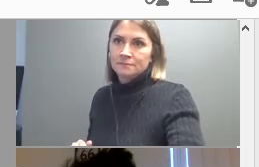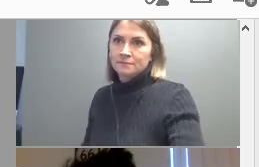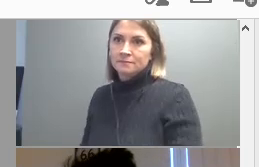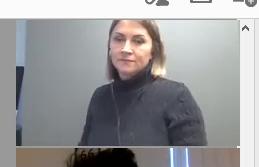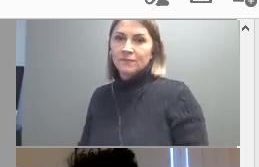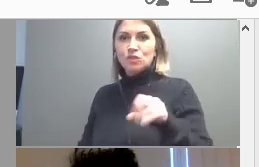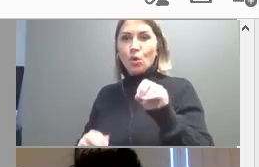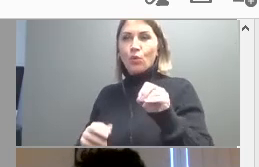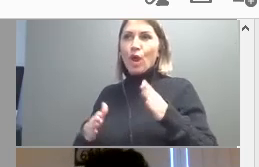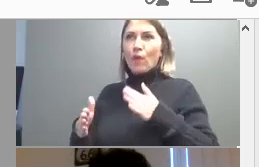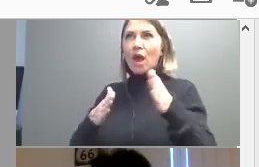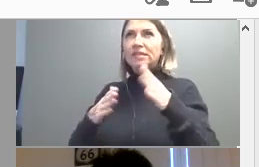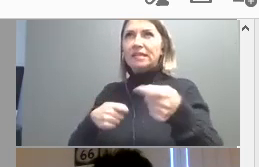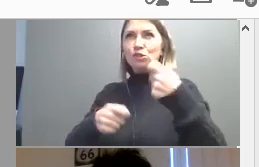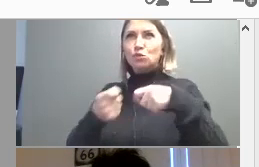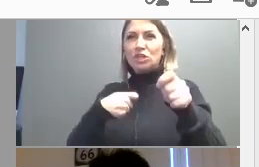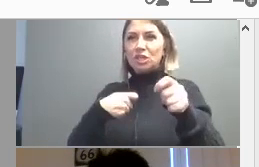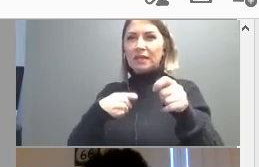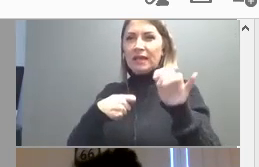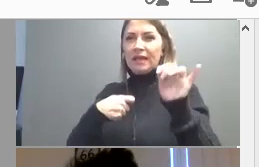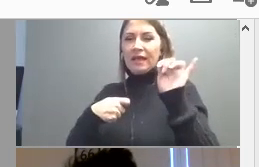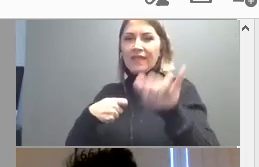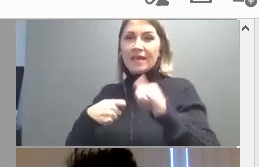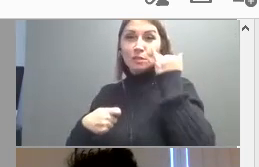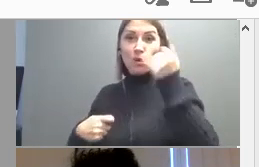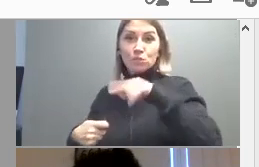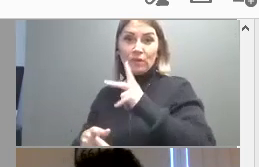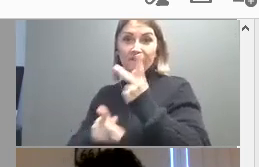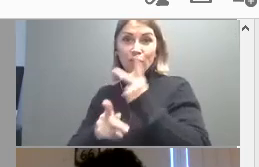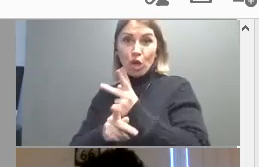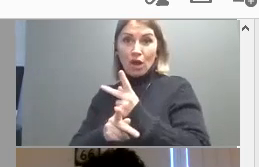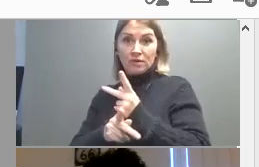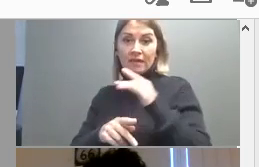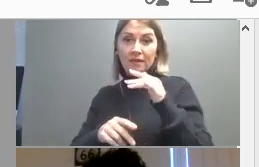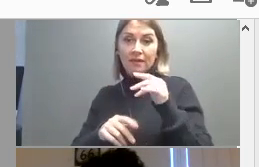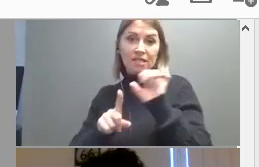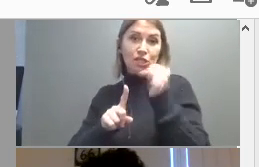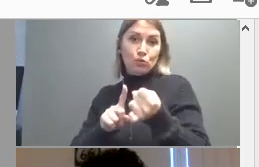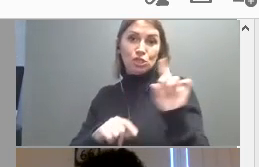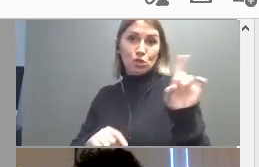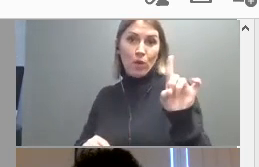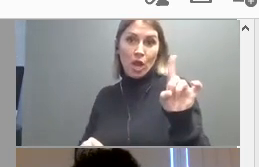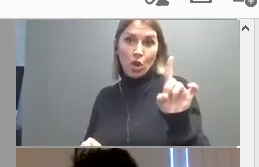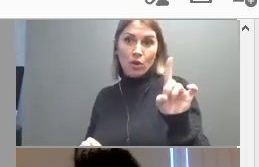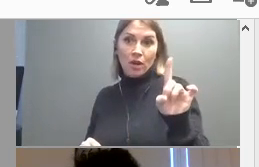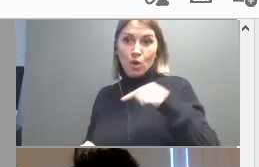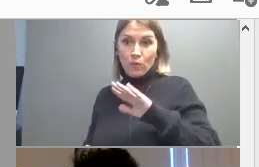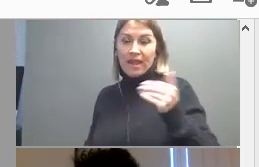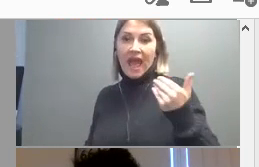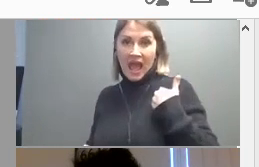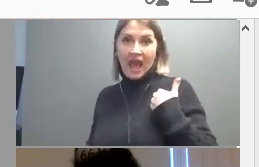routing and switching case, let's say that we figured out a case where we have